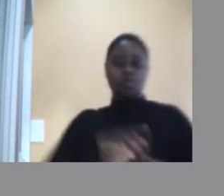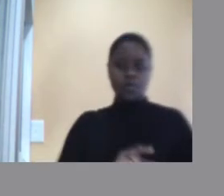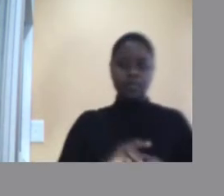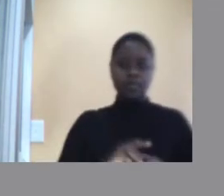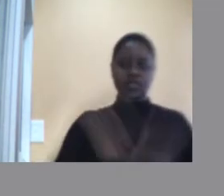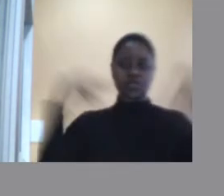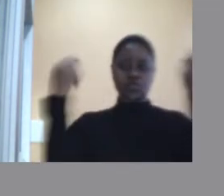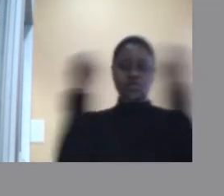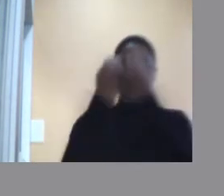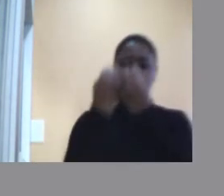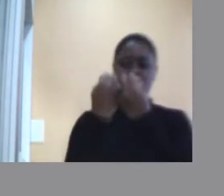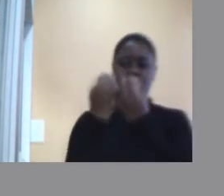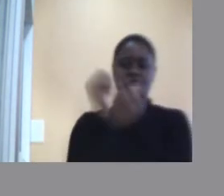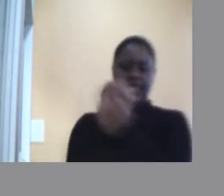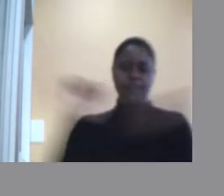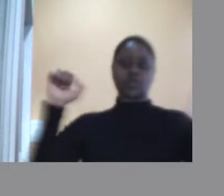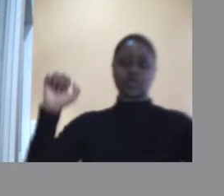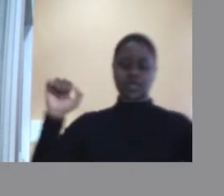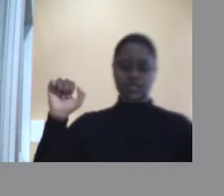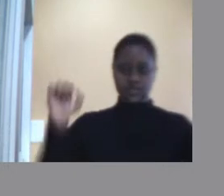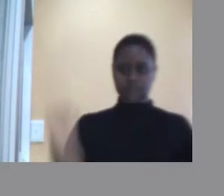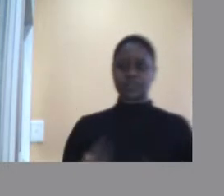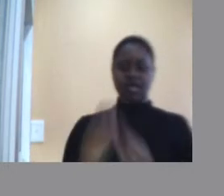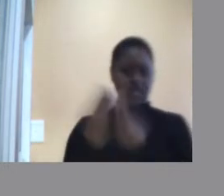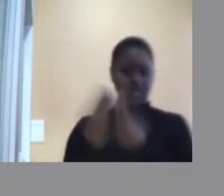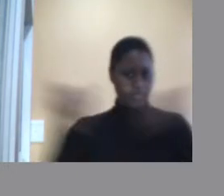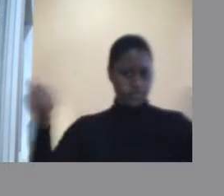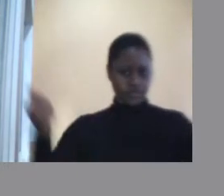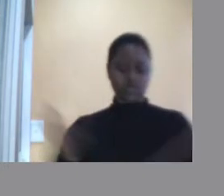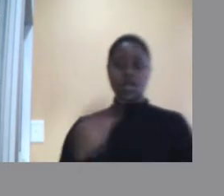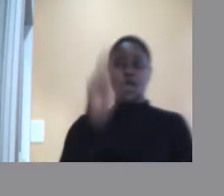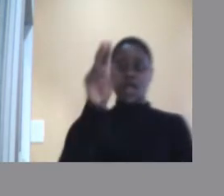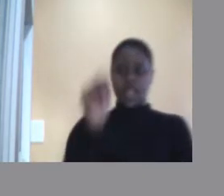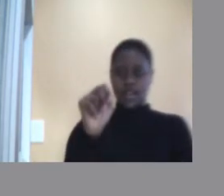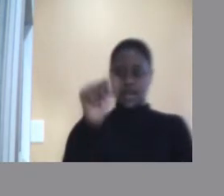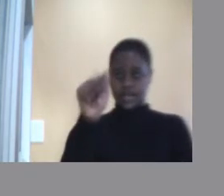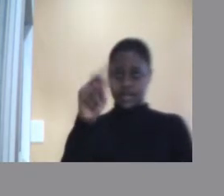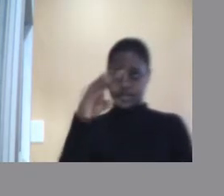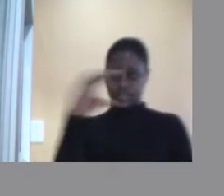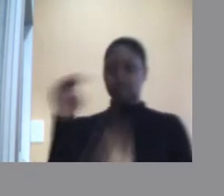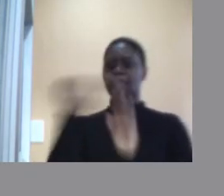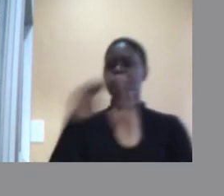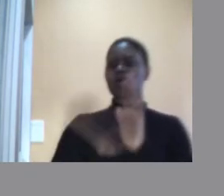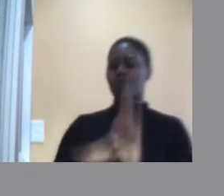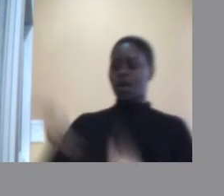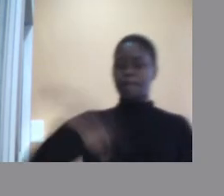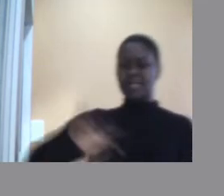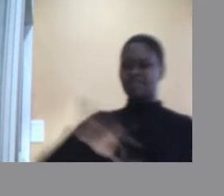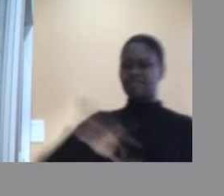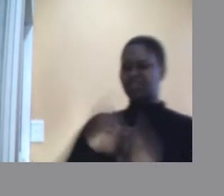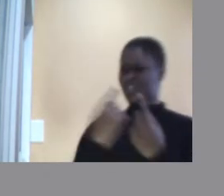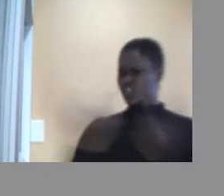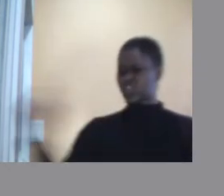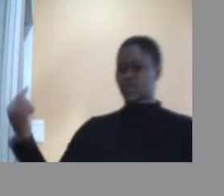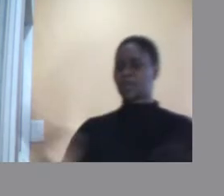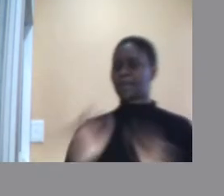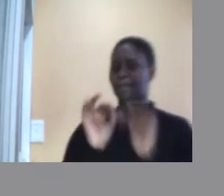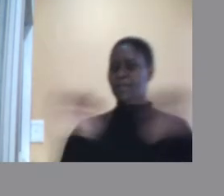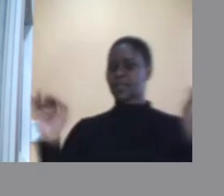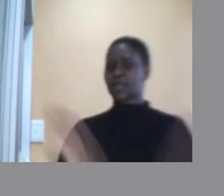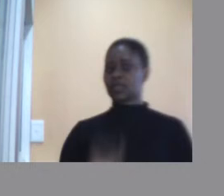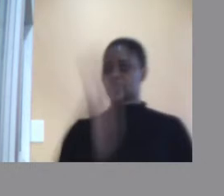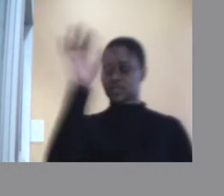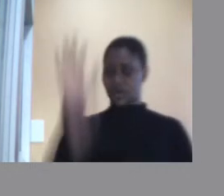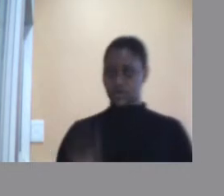National Democratic Revolution as the ANC maximum program, aimed at benefiting everyone living in South Africa.